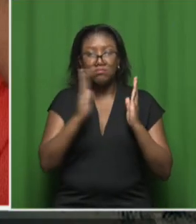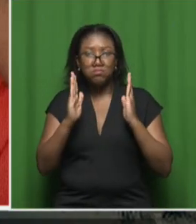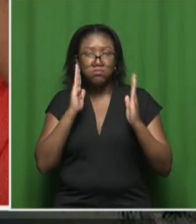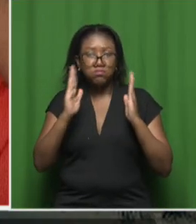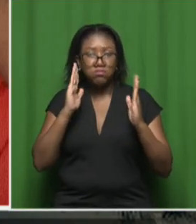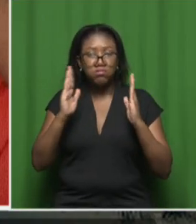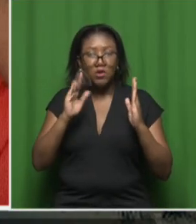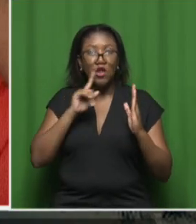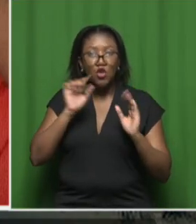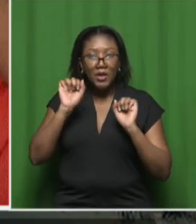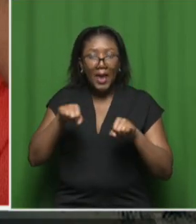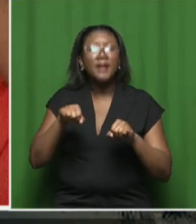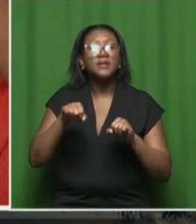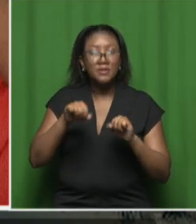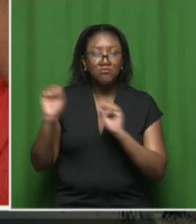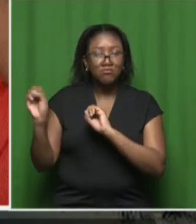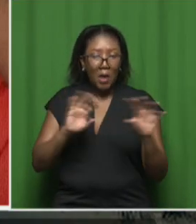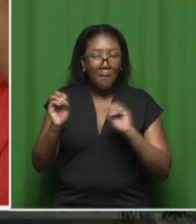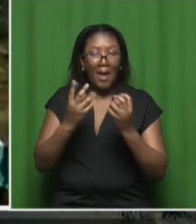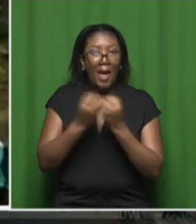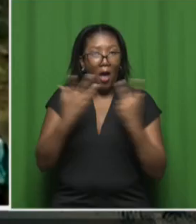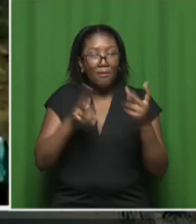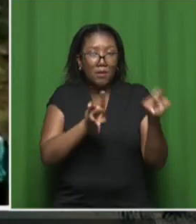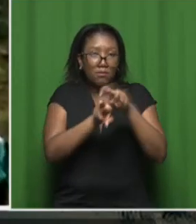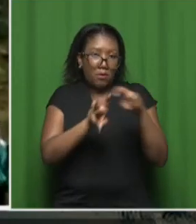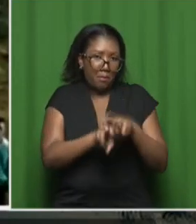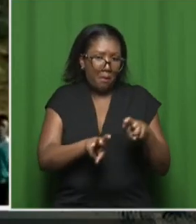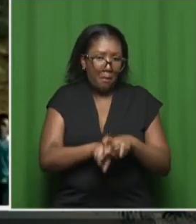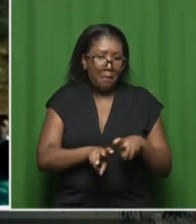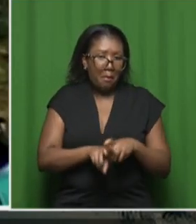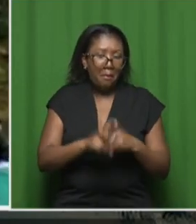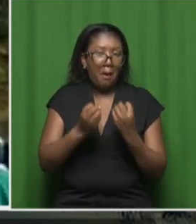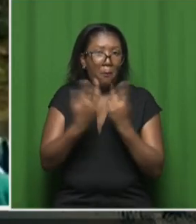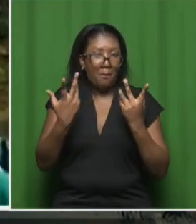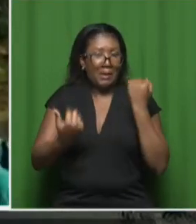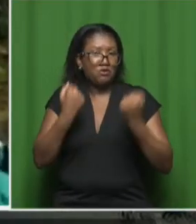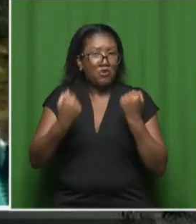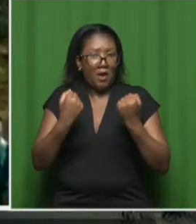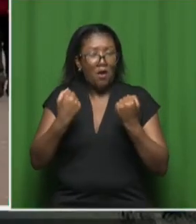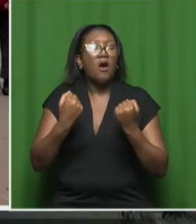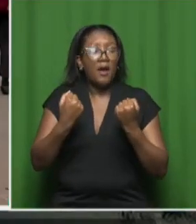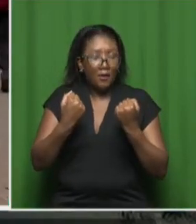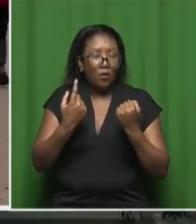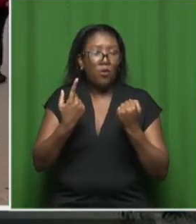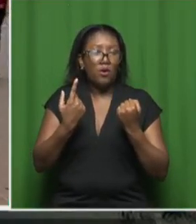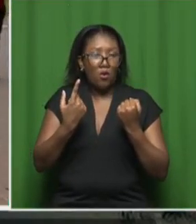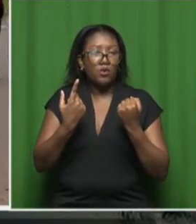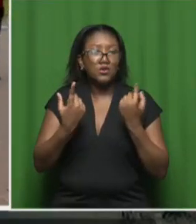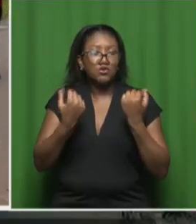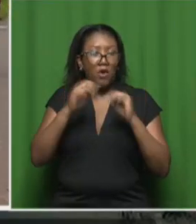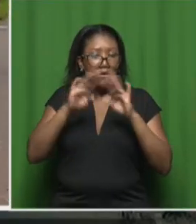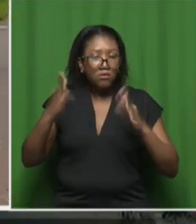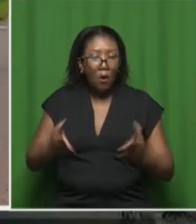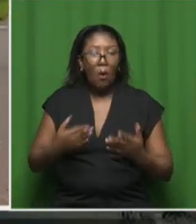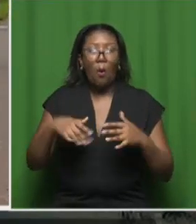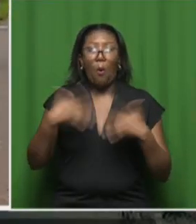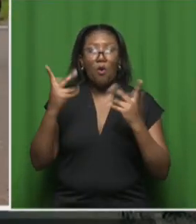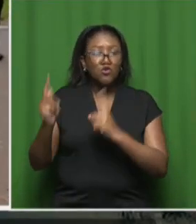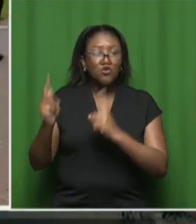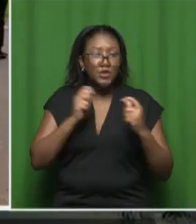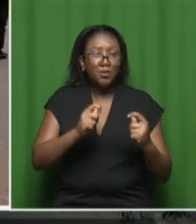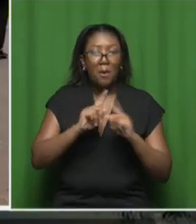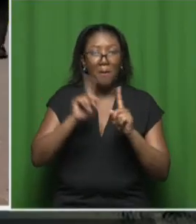load up to so much. But unfortunately, that hasn't been out there to our people to understand that what